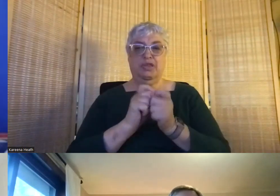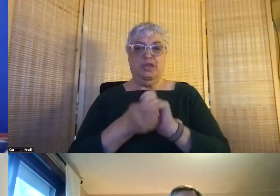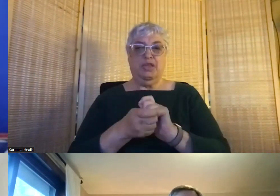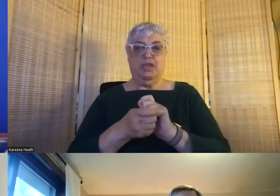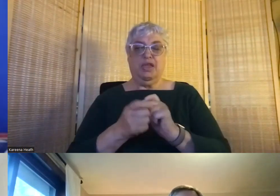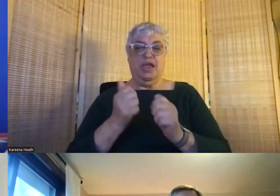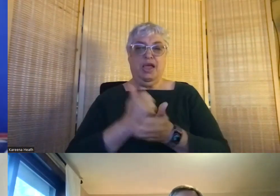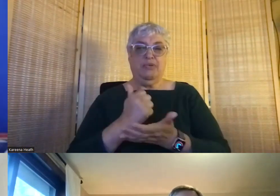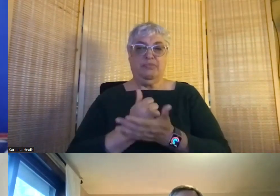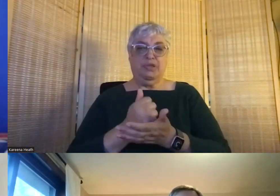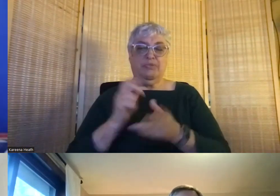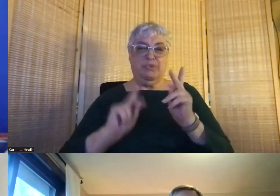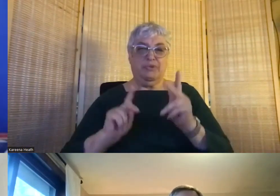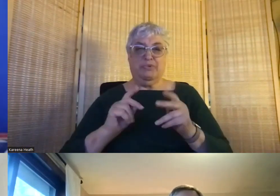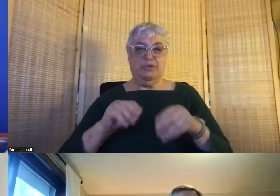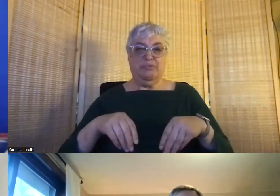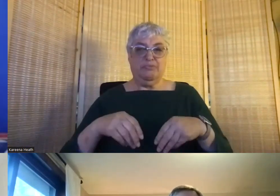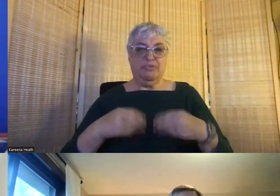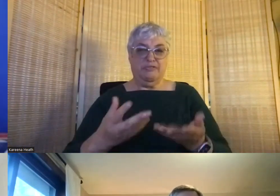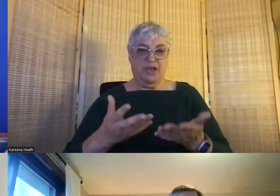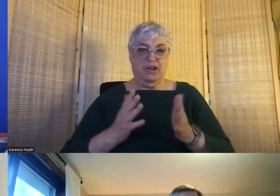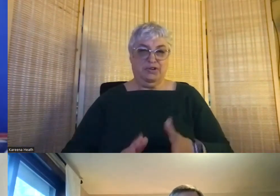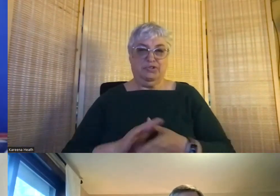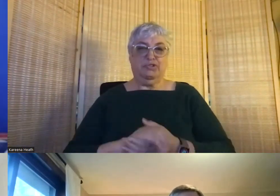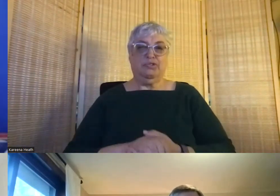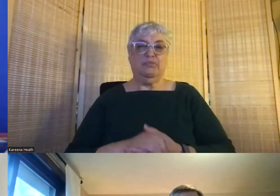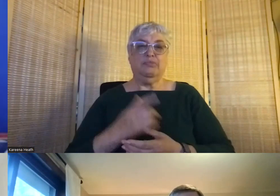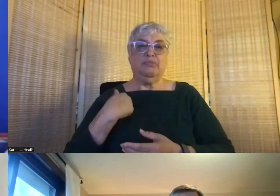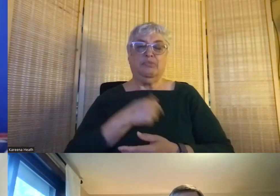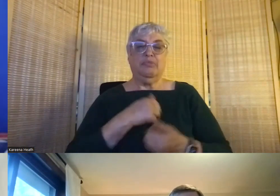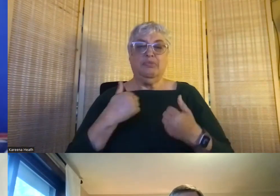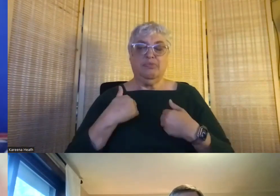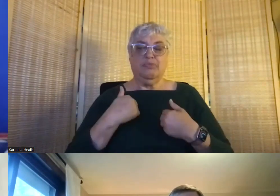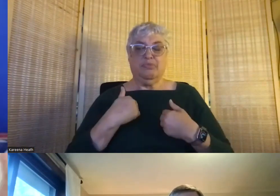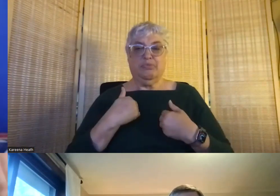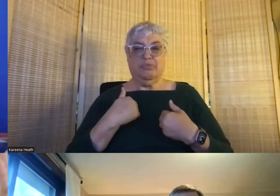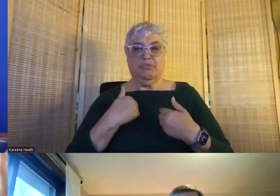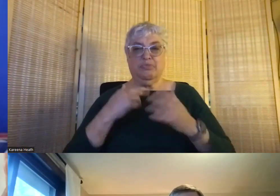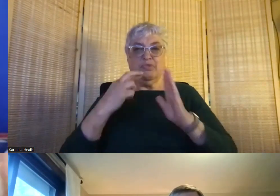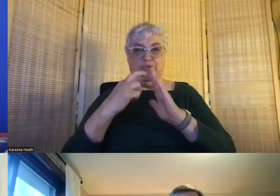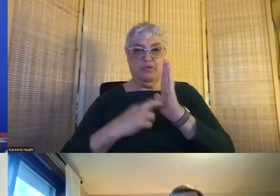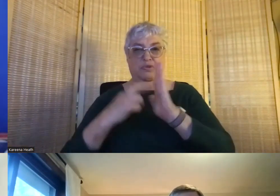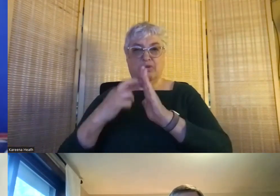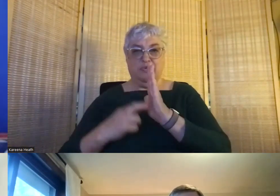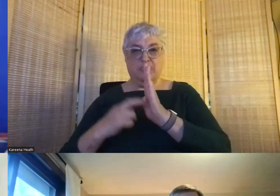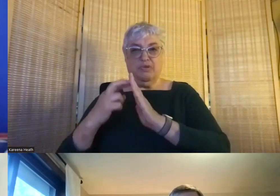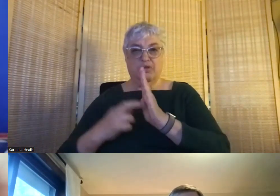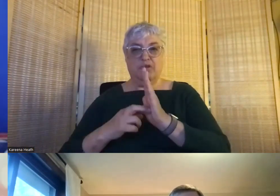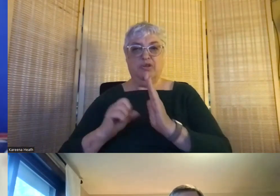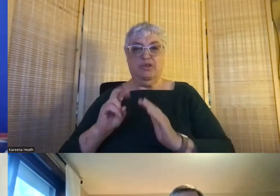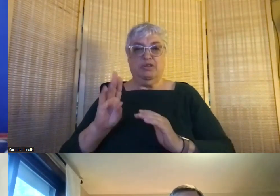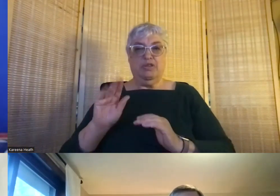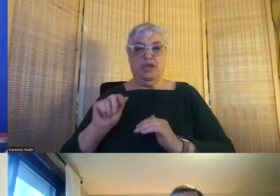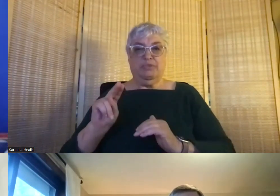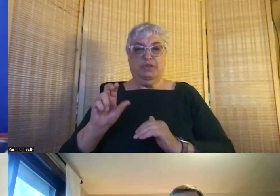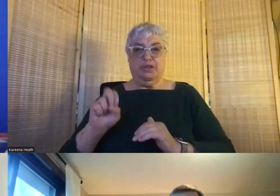easier for providers. So per this question, we have certain regulatory requirements for substance use services